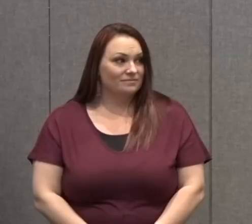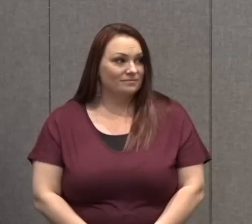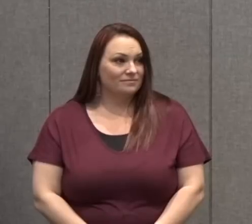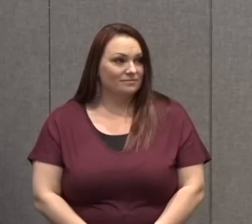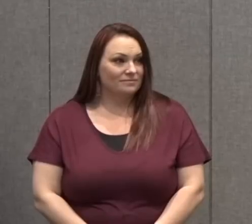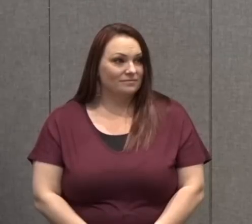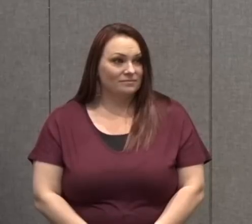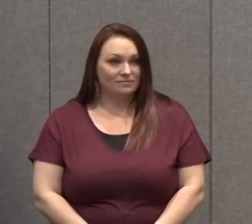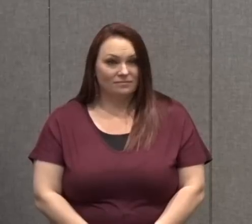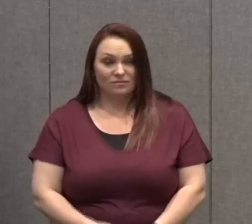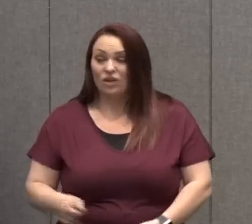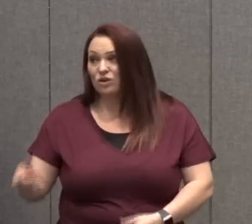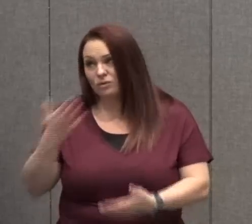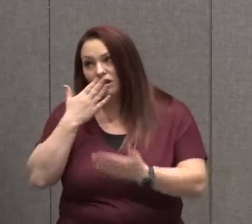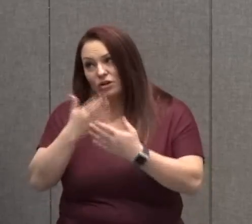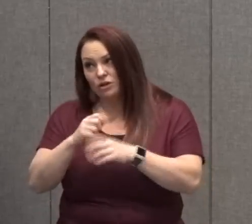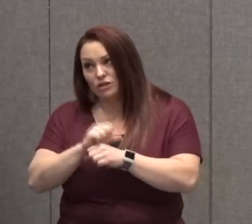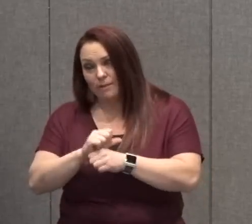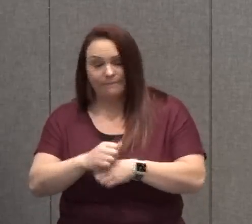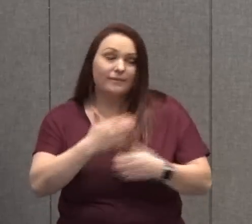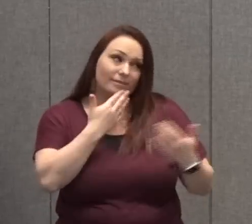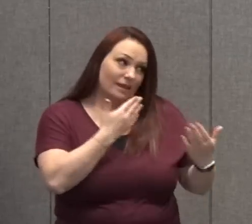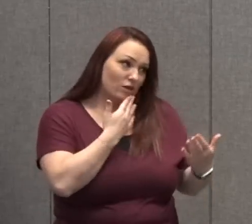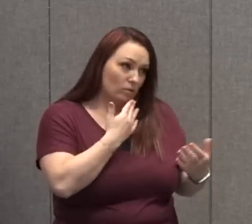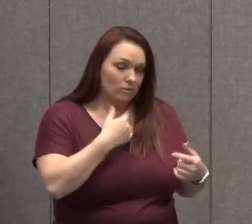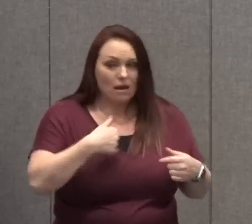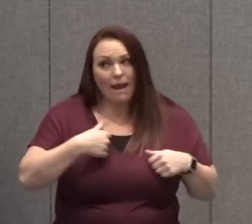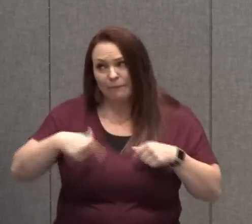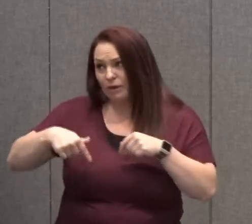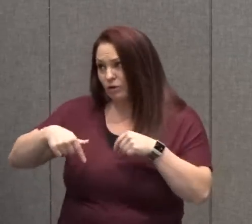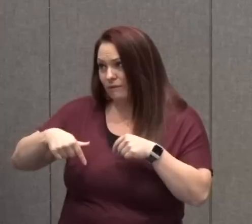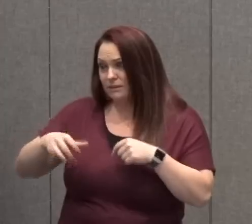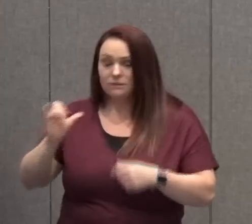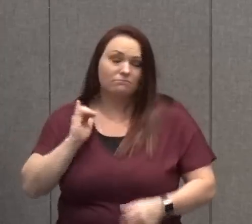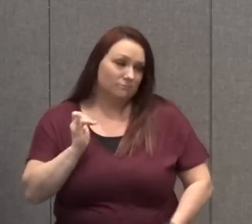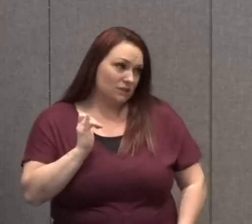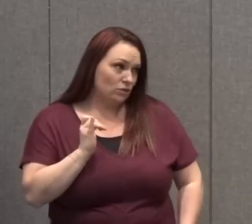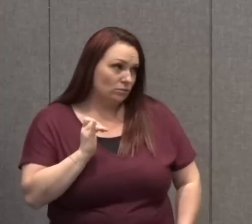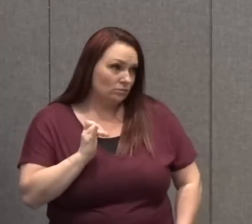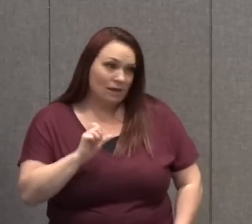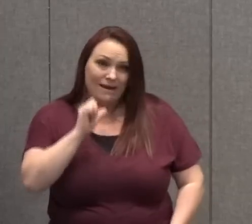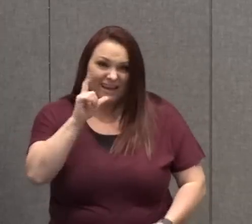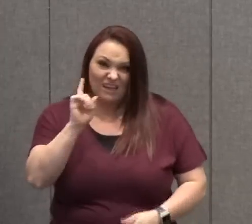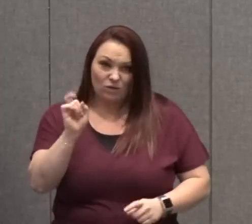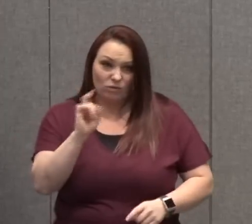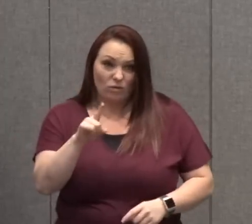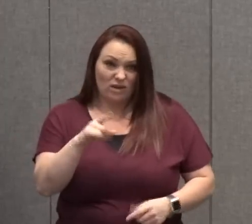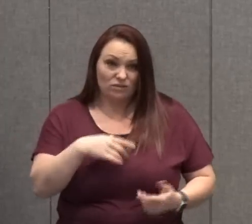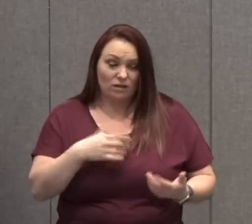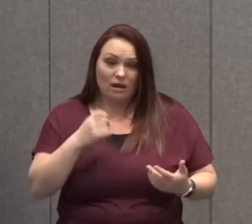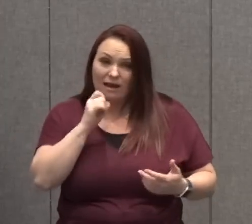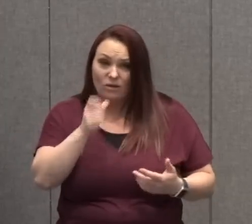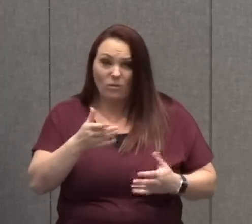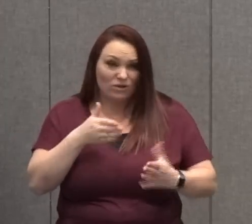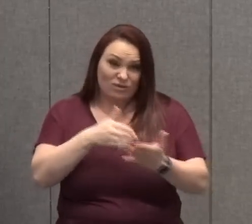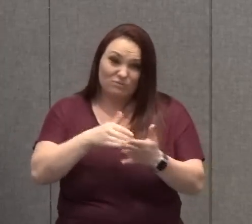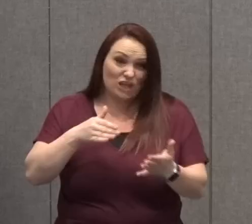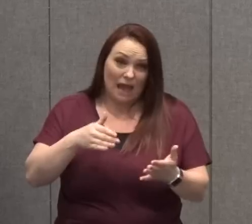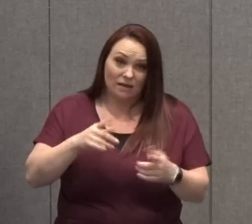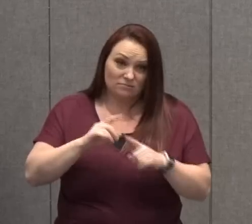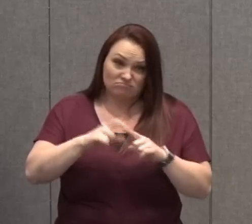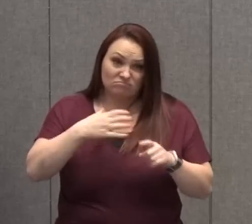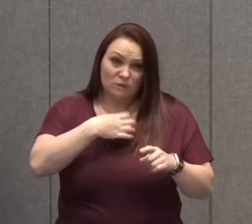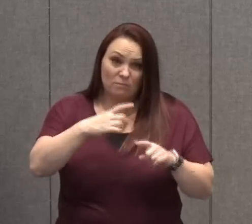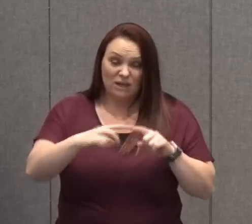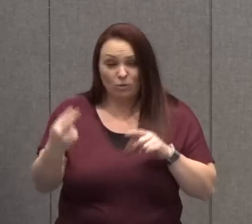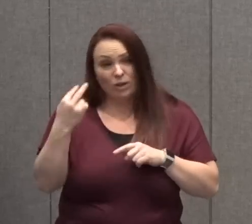you did a good job thank you I was a little nervous I know me too that's why I didn't do the question I didn't want to object yeah you looked at